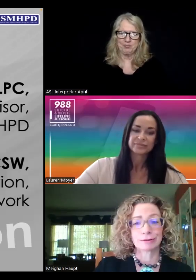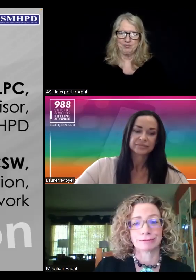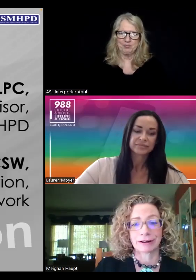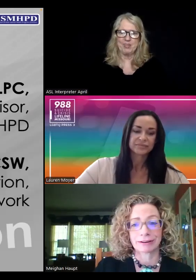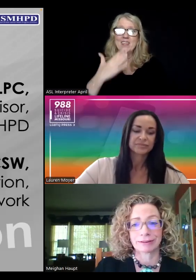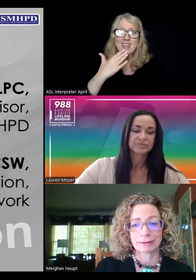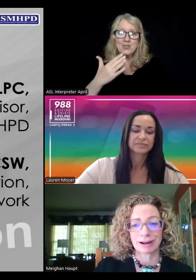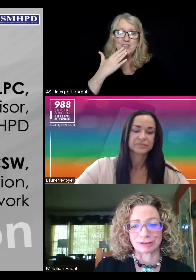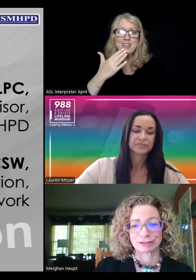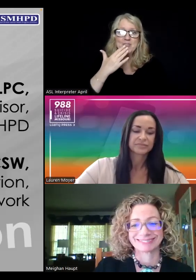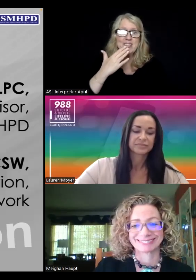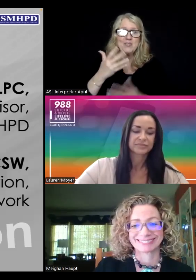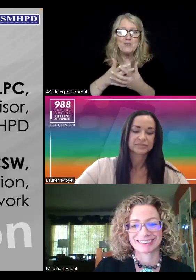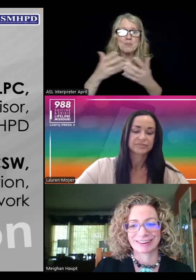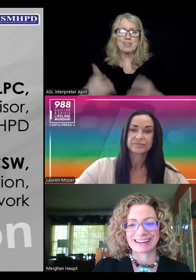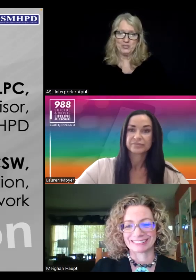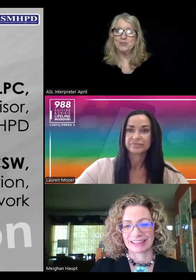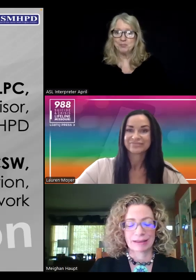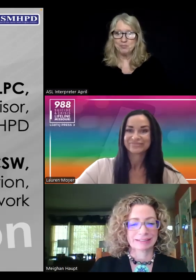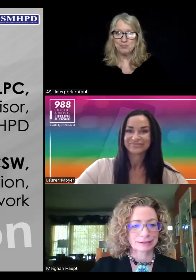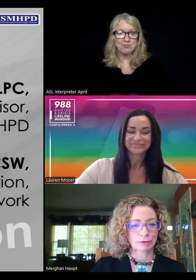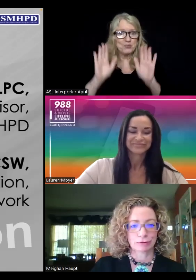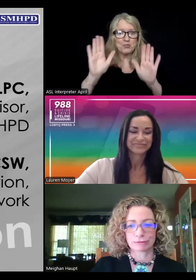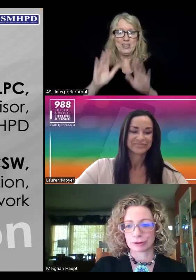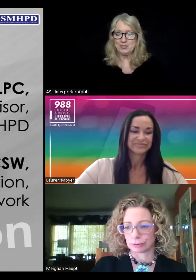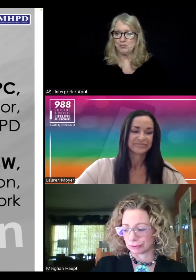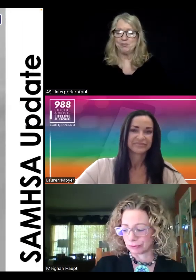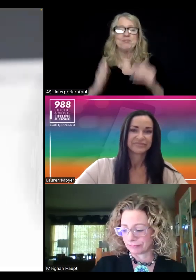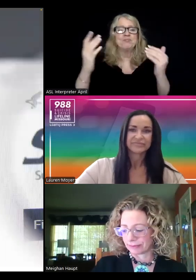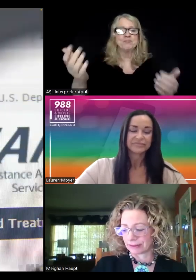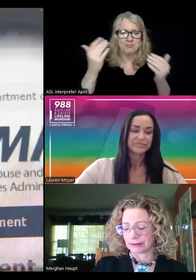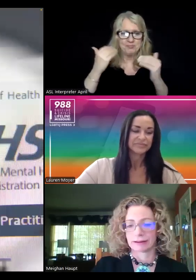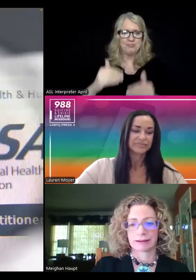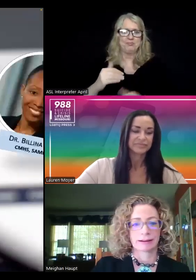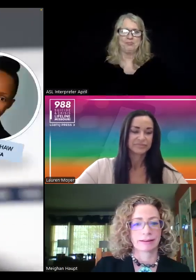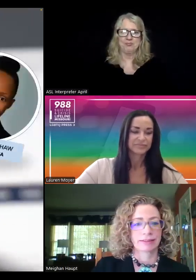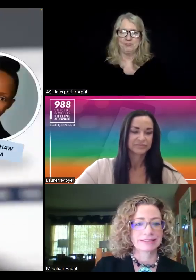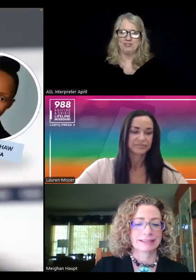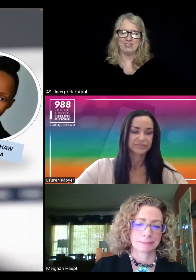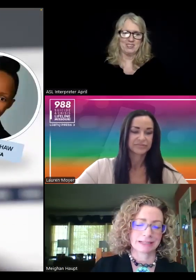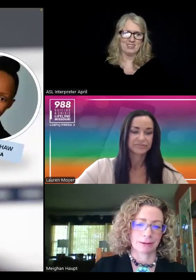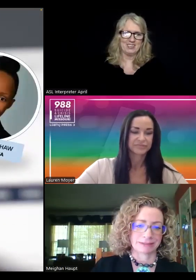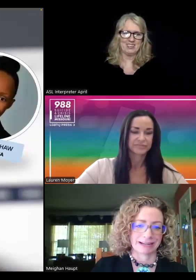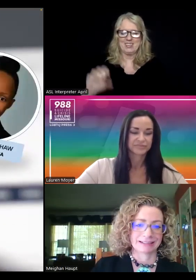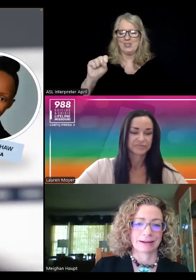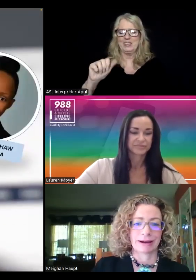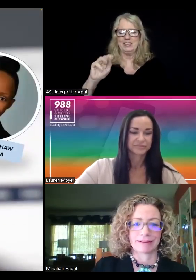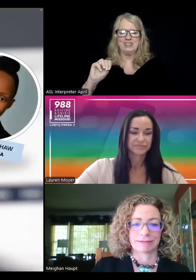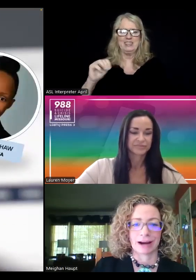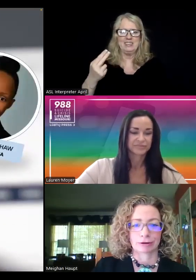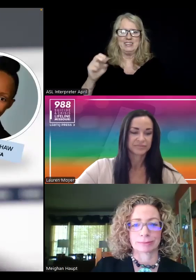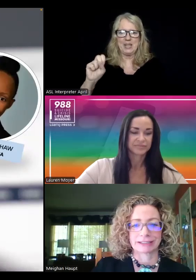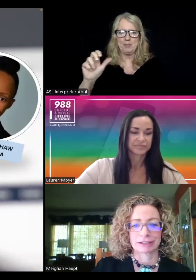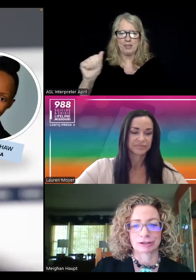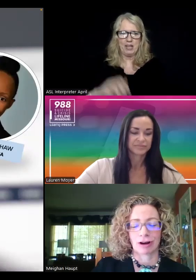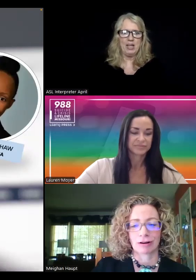thank you very, very much. Great. Let's move to the SAMHSA update. And we have